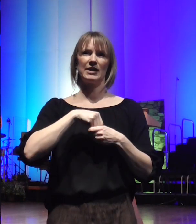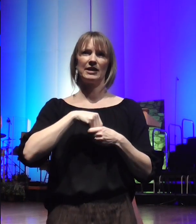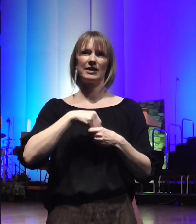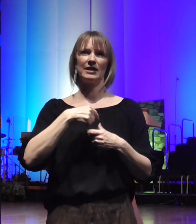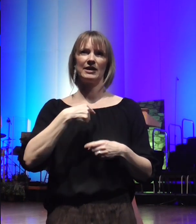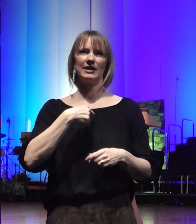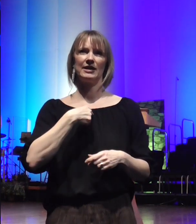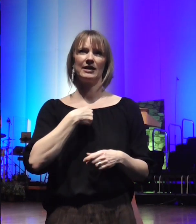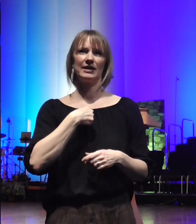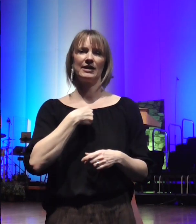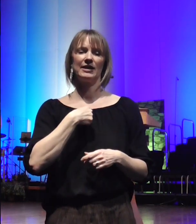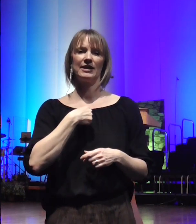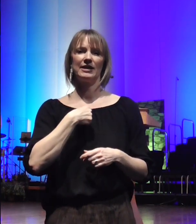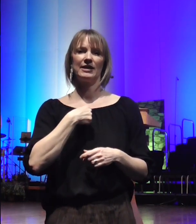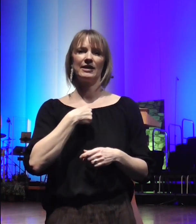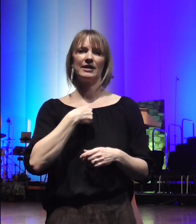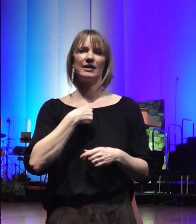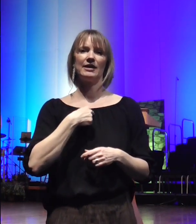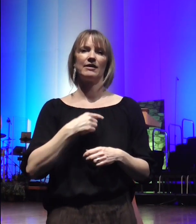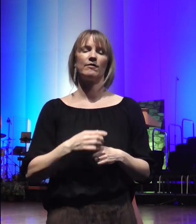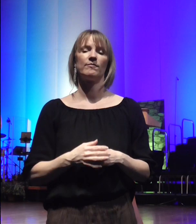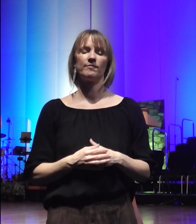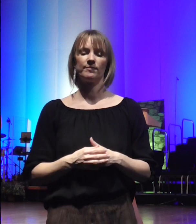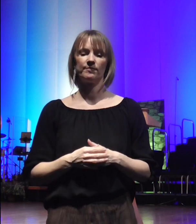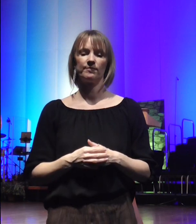in me.